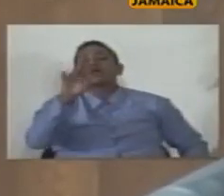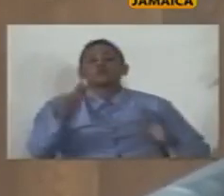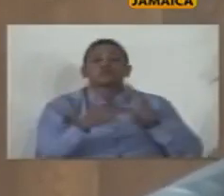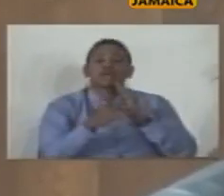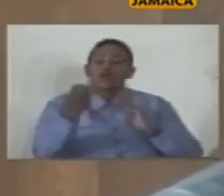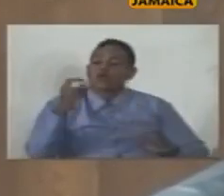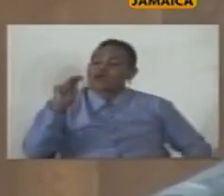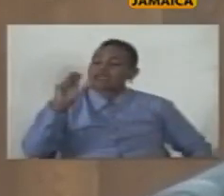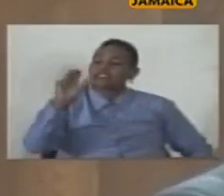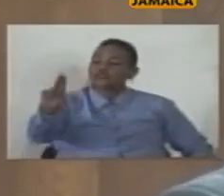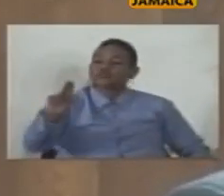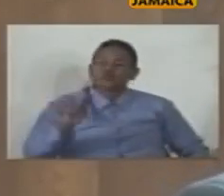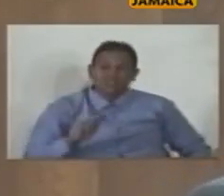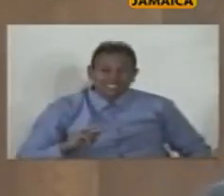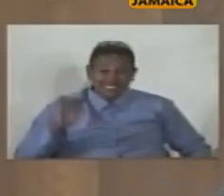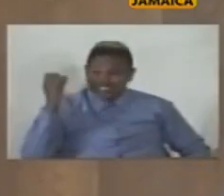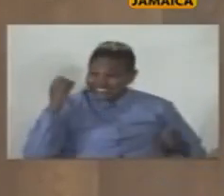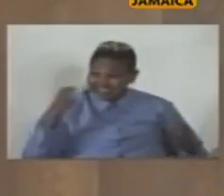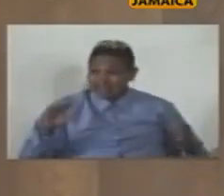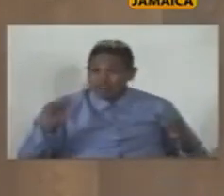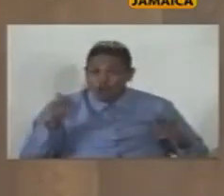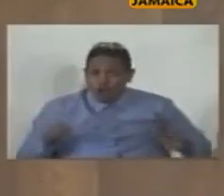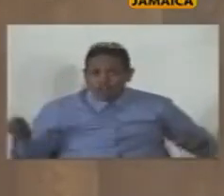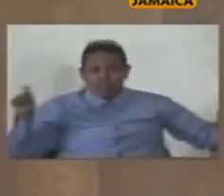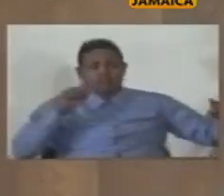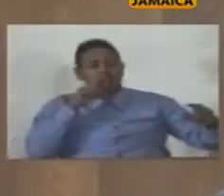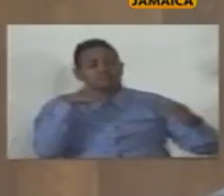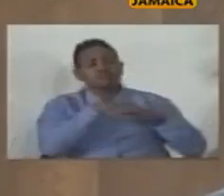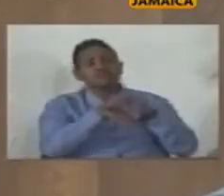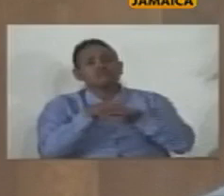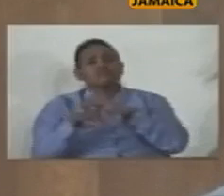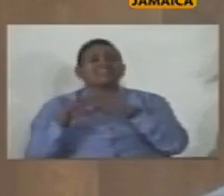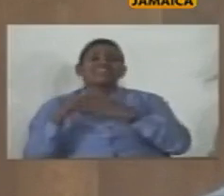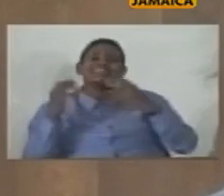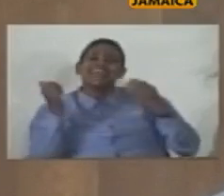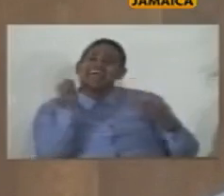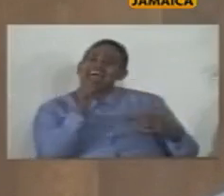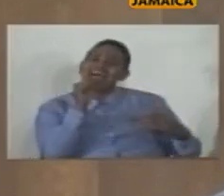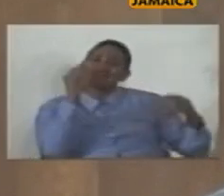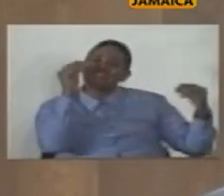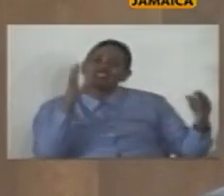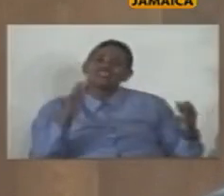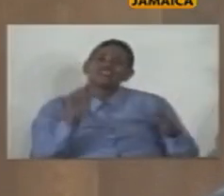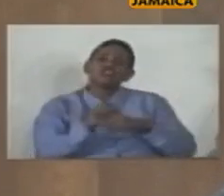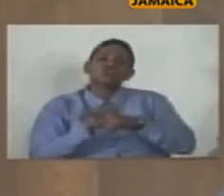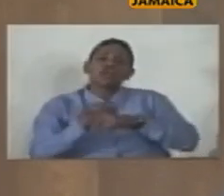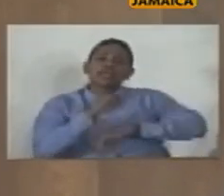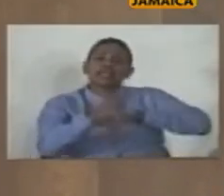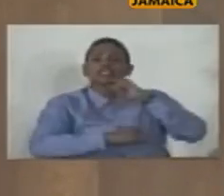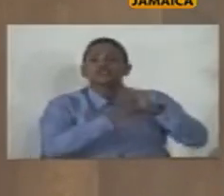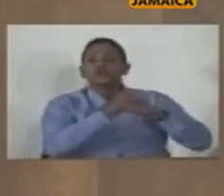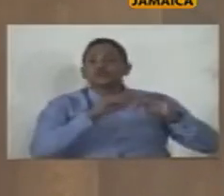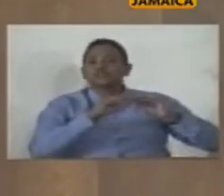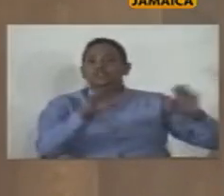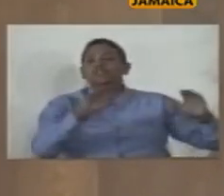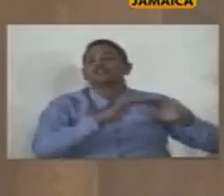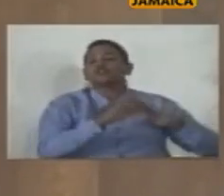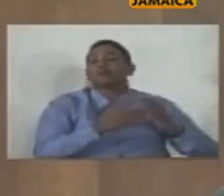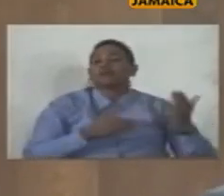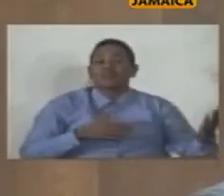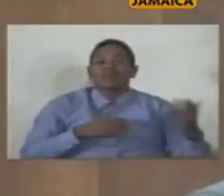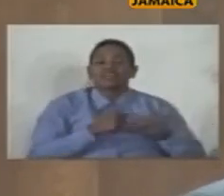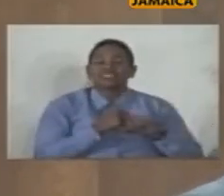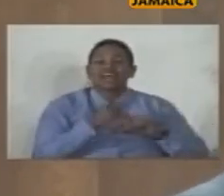NCU. Several others are enrolled in every teacher training institutions across the country,